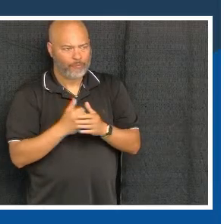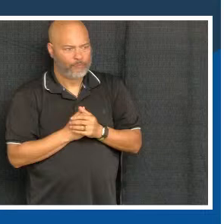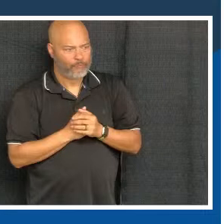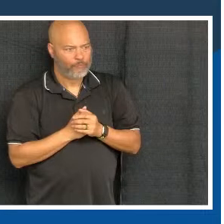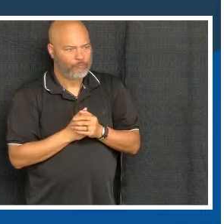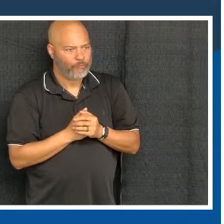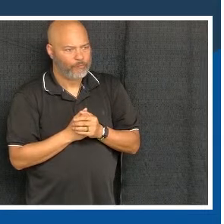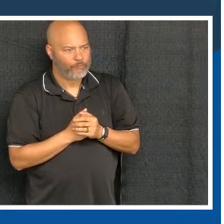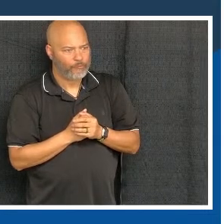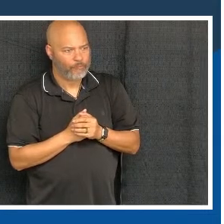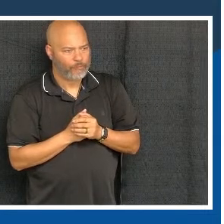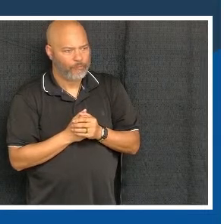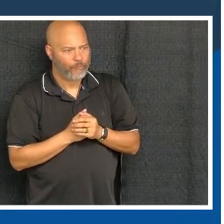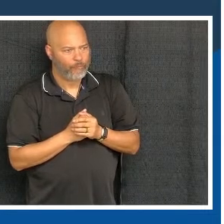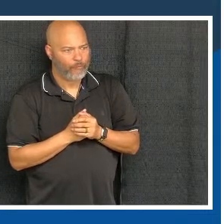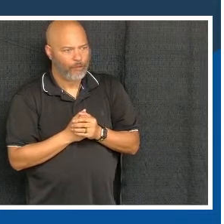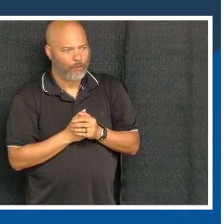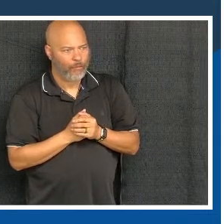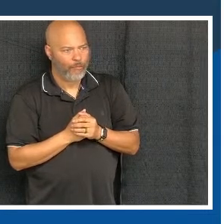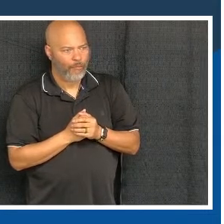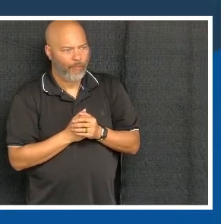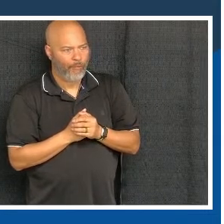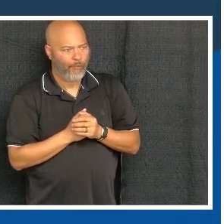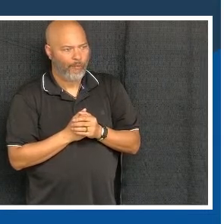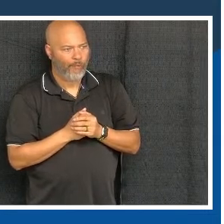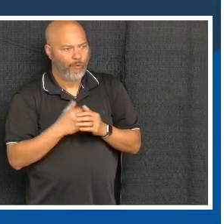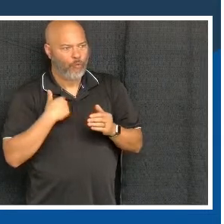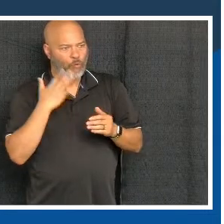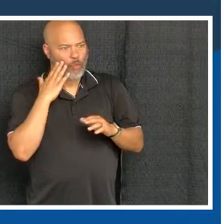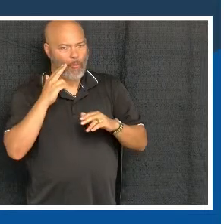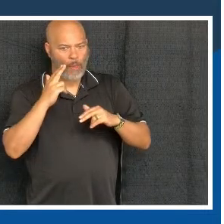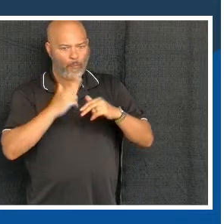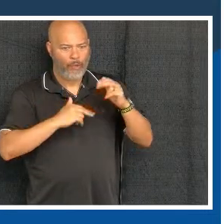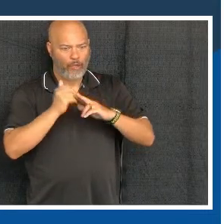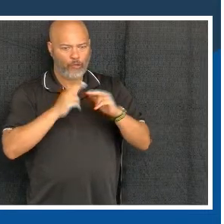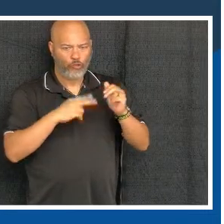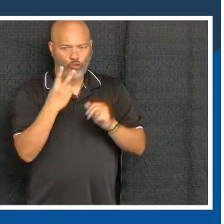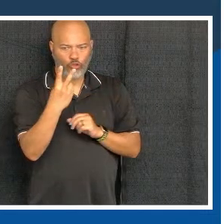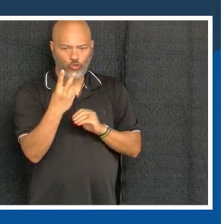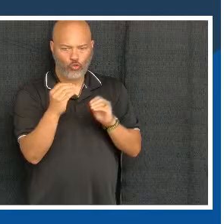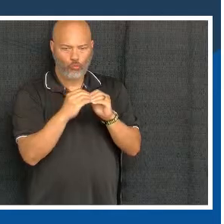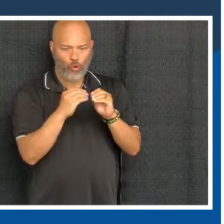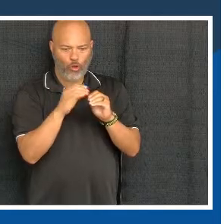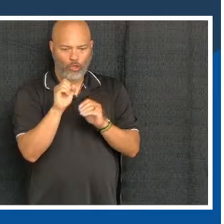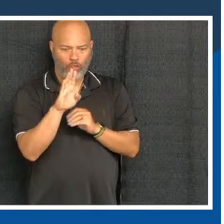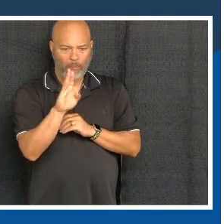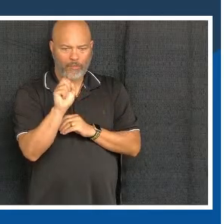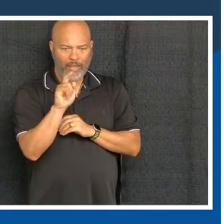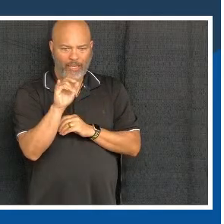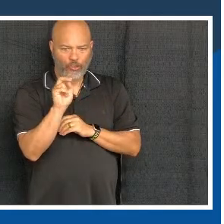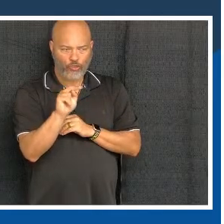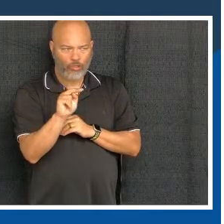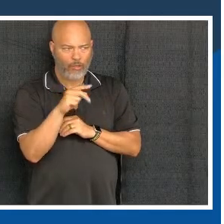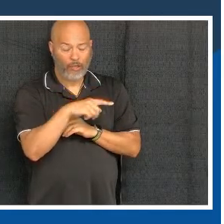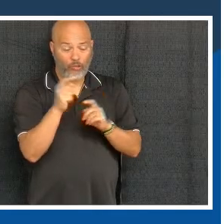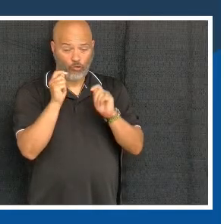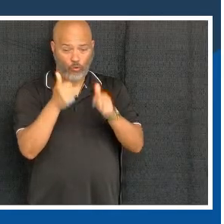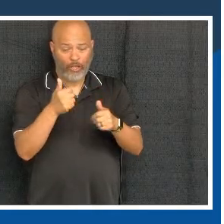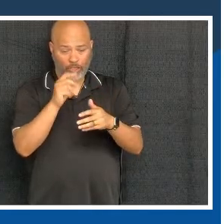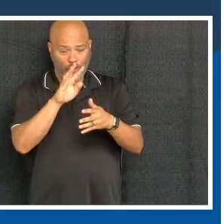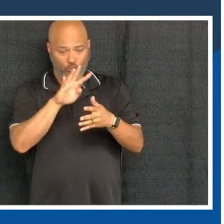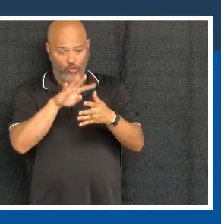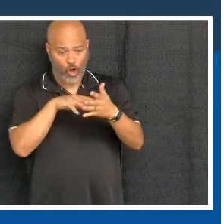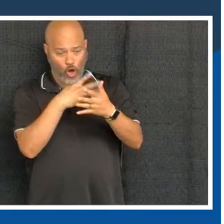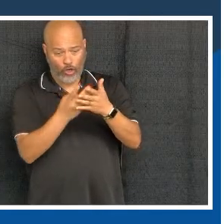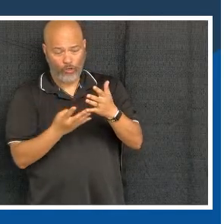looking at doing, we'll probably be building 2 more substations. We'll talk about that in a second. But this is just a quick chart here that